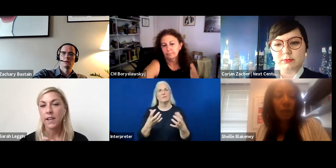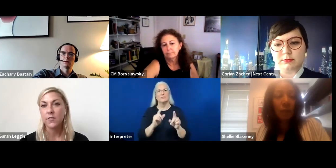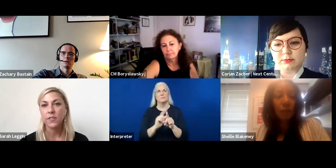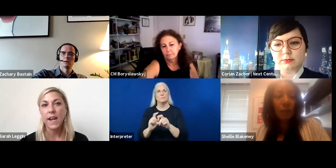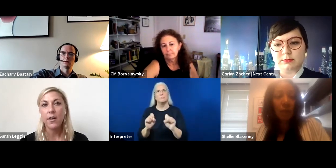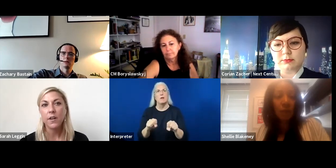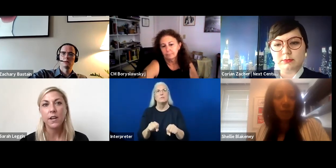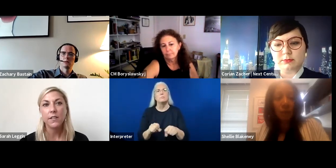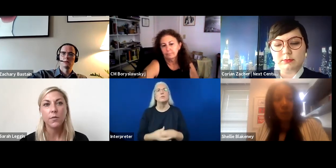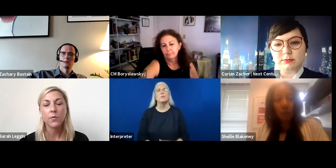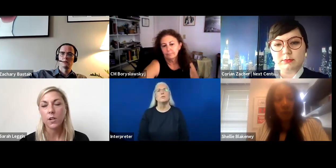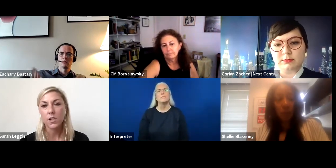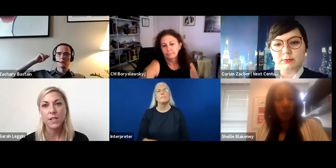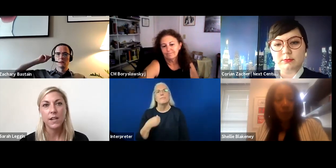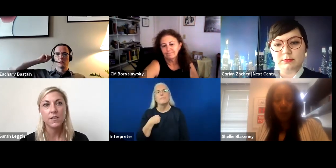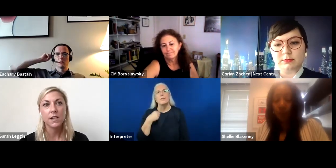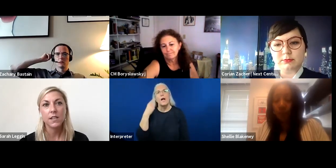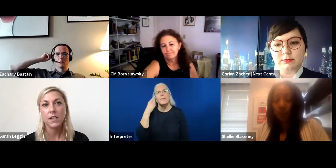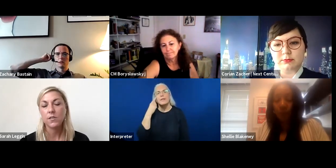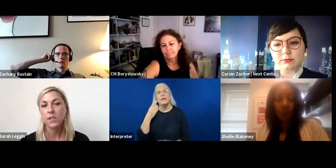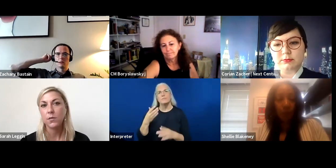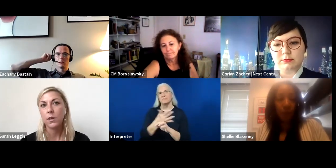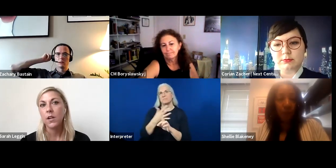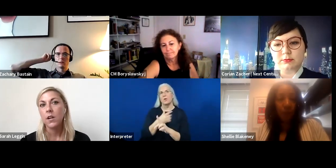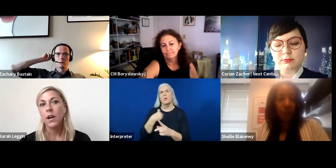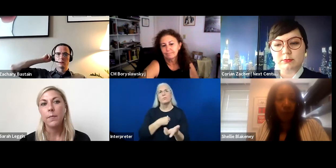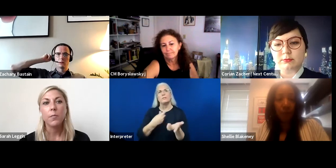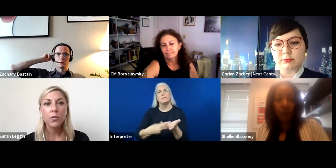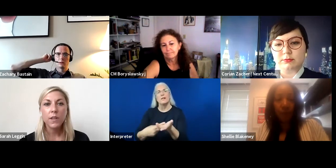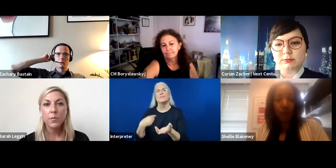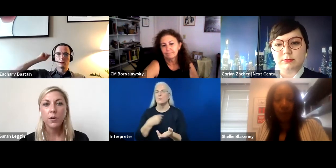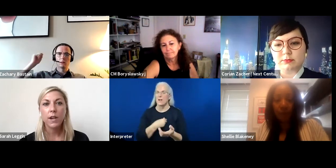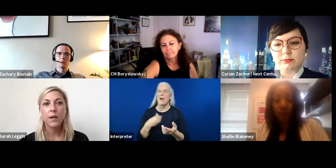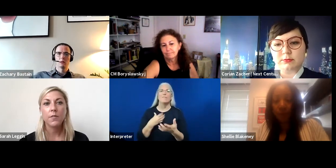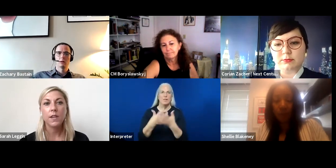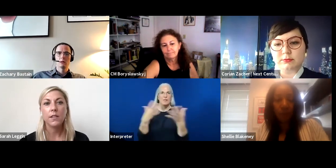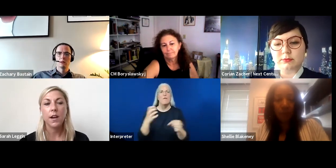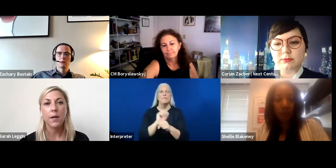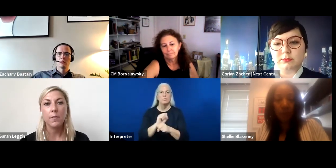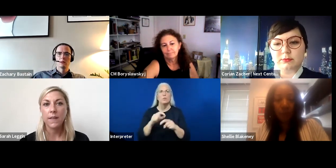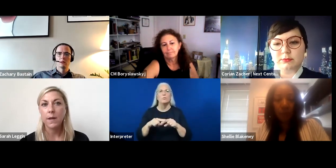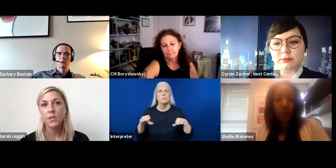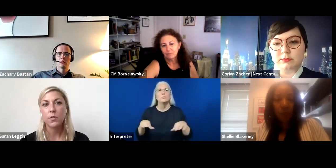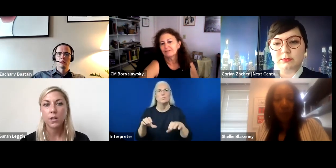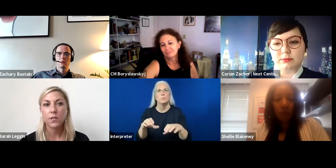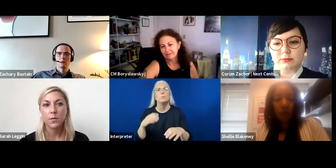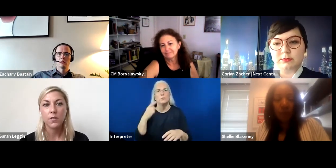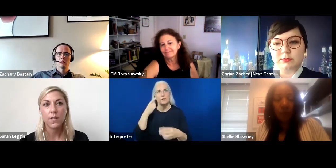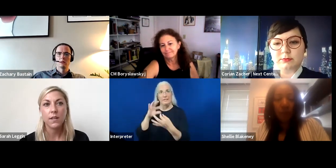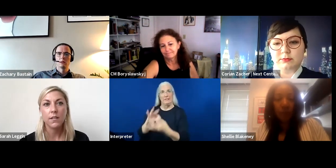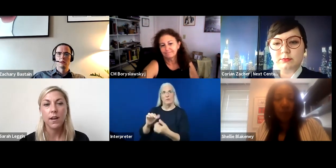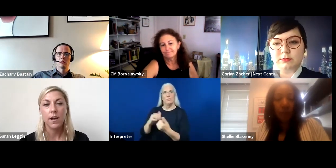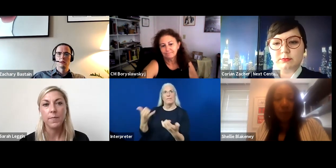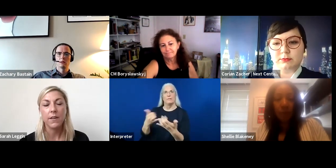was discussed just now, there is always work to be done to continue to improve these programs and get them to more